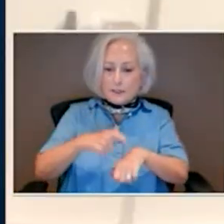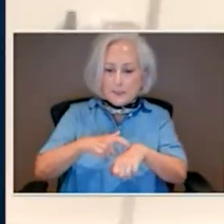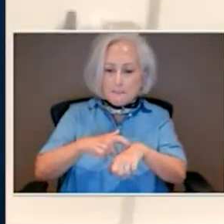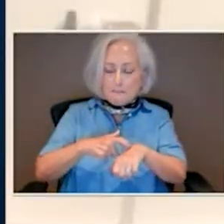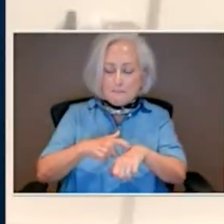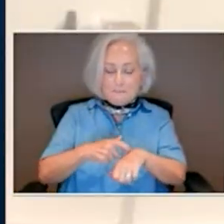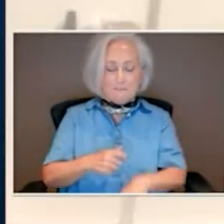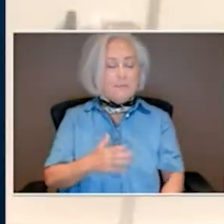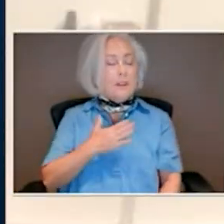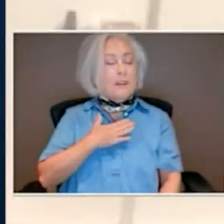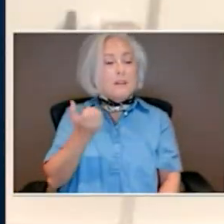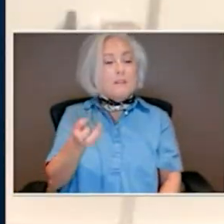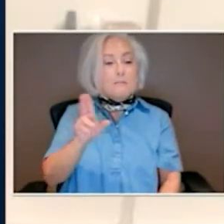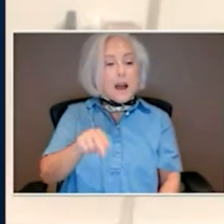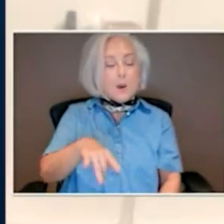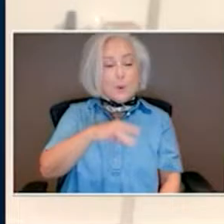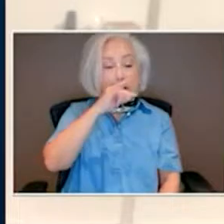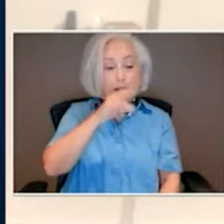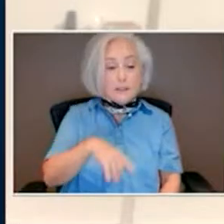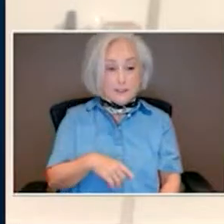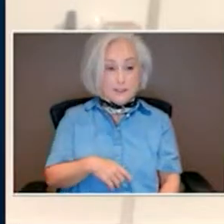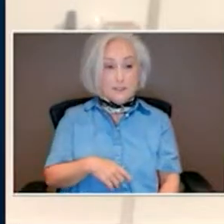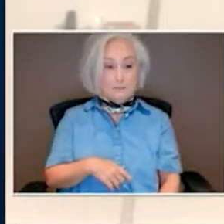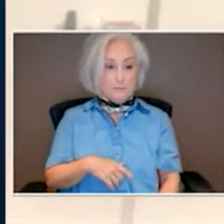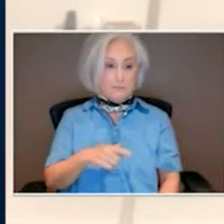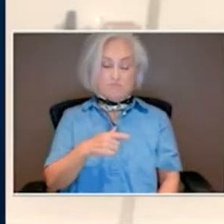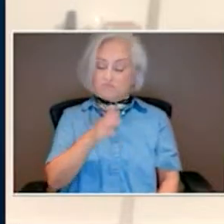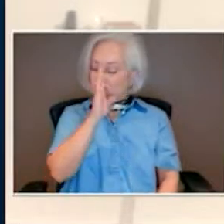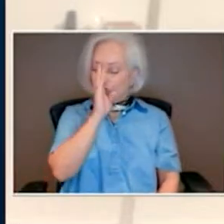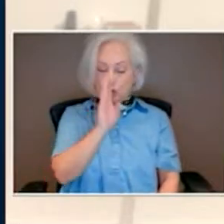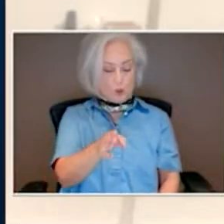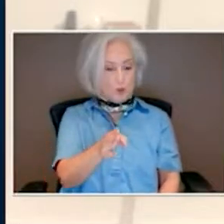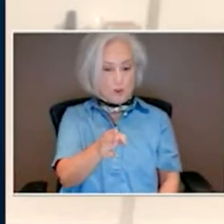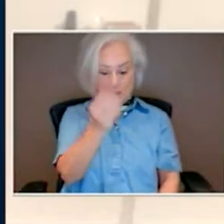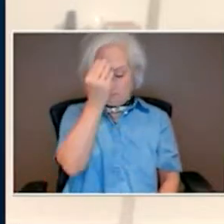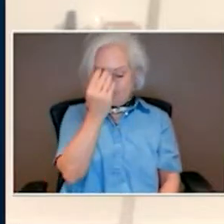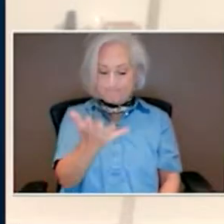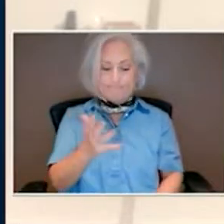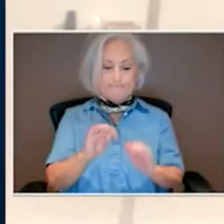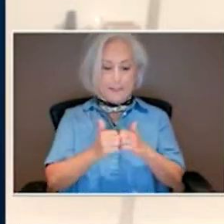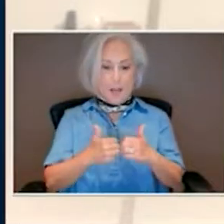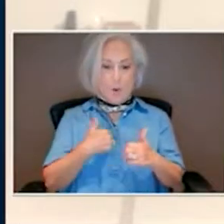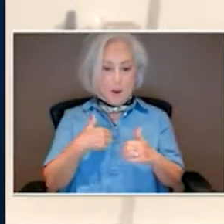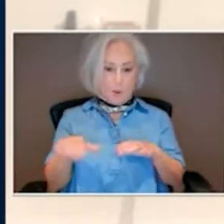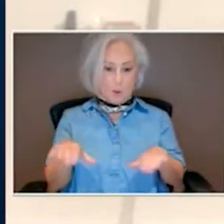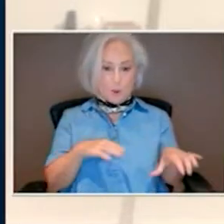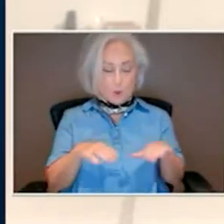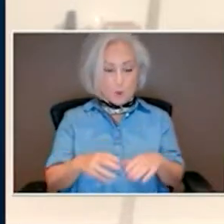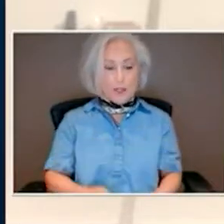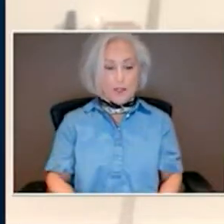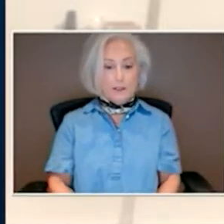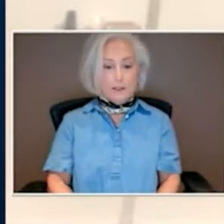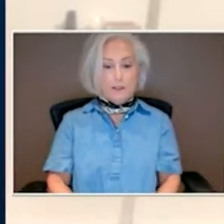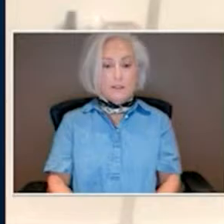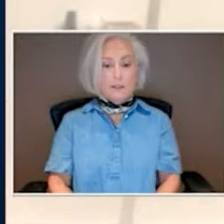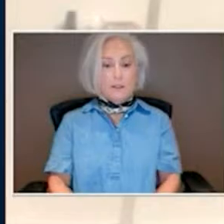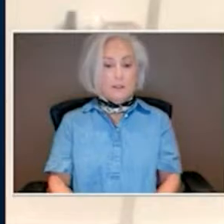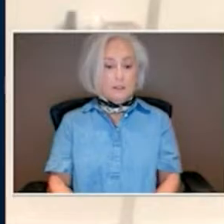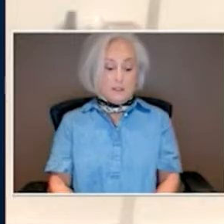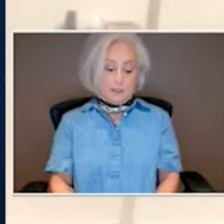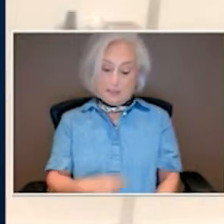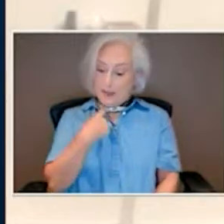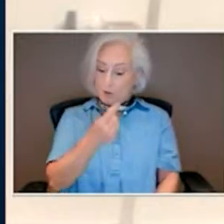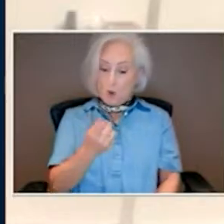My own kids, I was very upfront with them on how I was doing, and there are going to be days where I